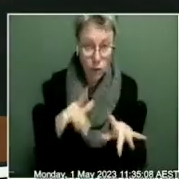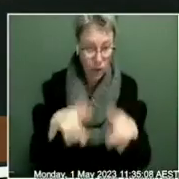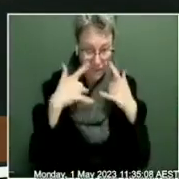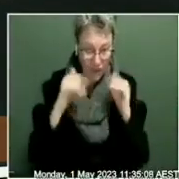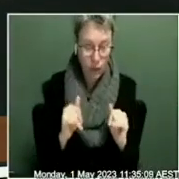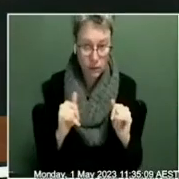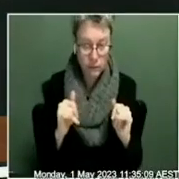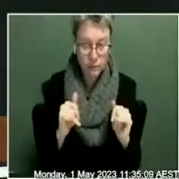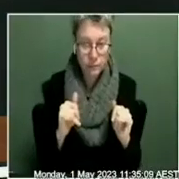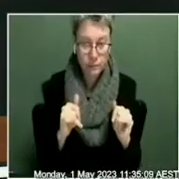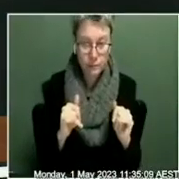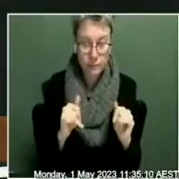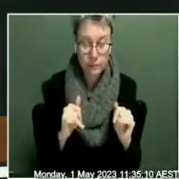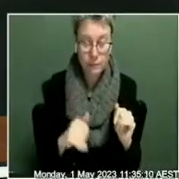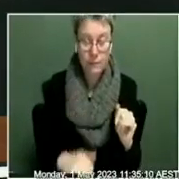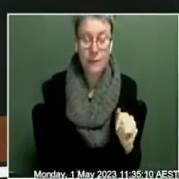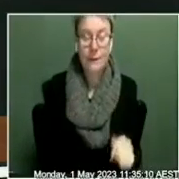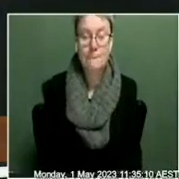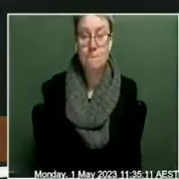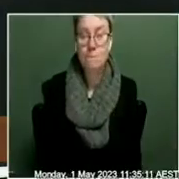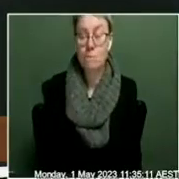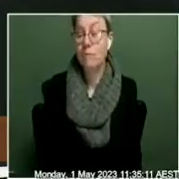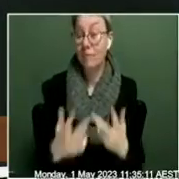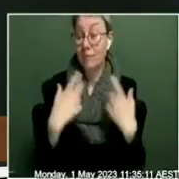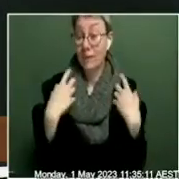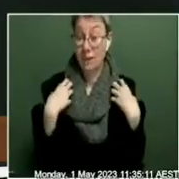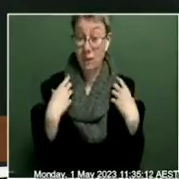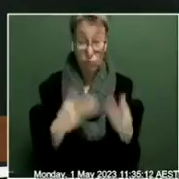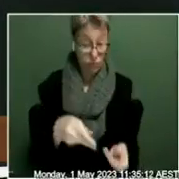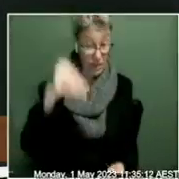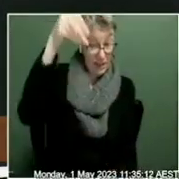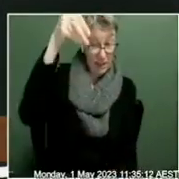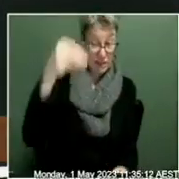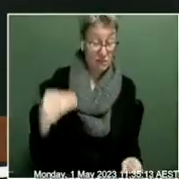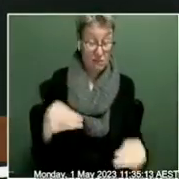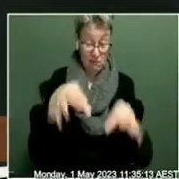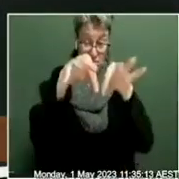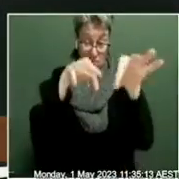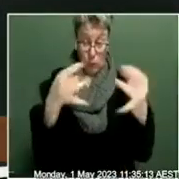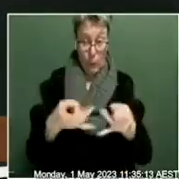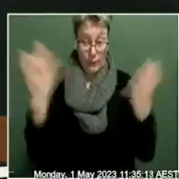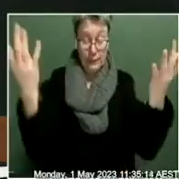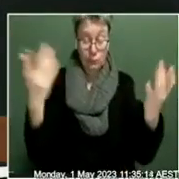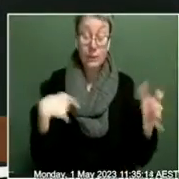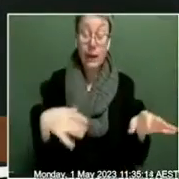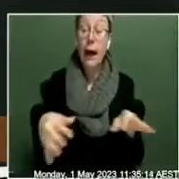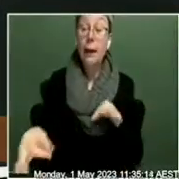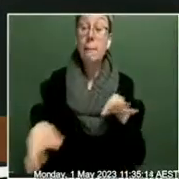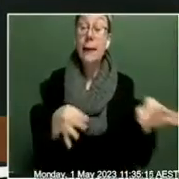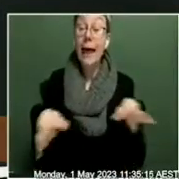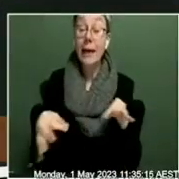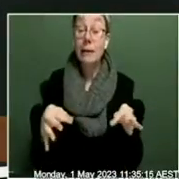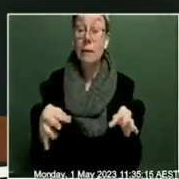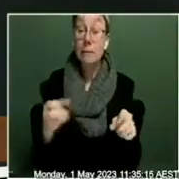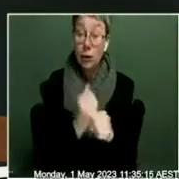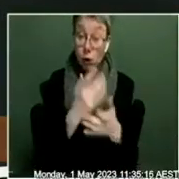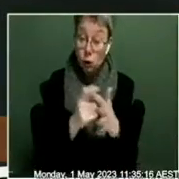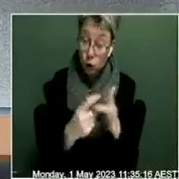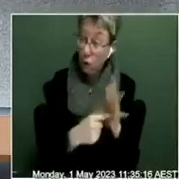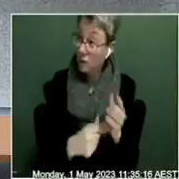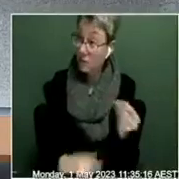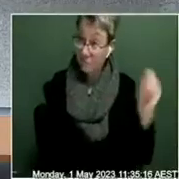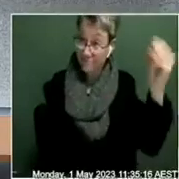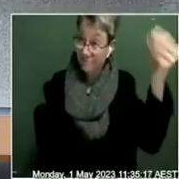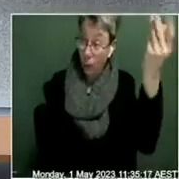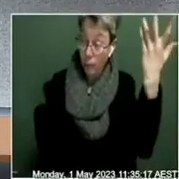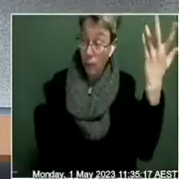any accountability. I wouldn't say... How long has the partnership forum been going for? I